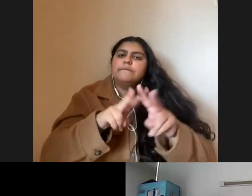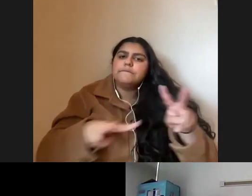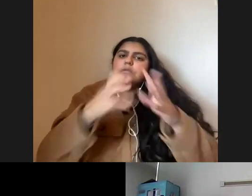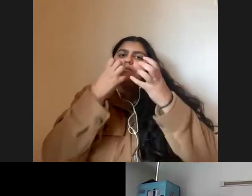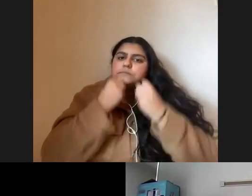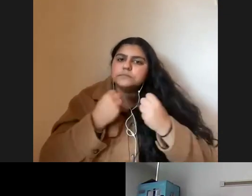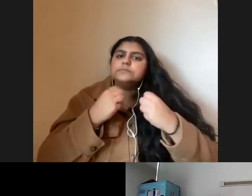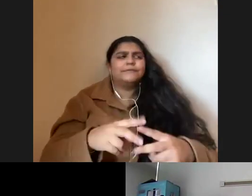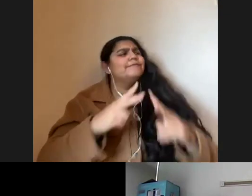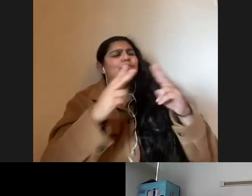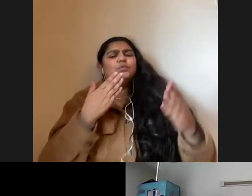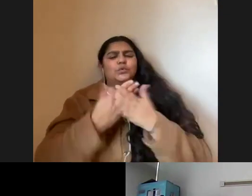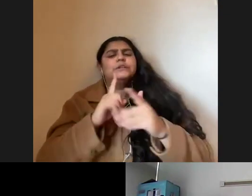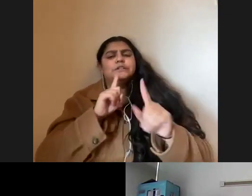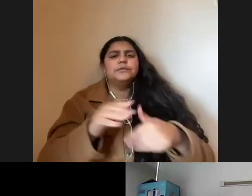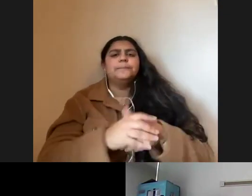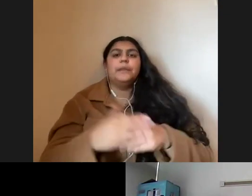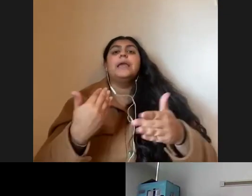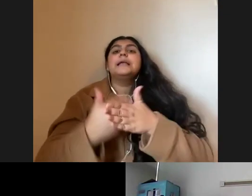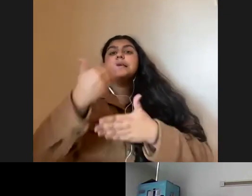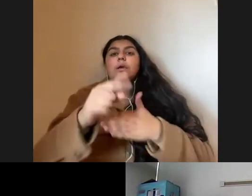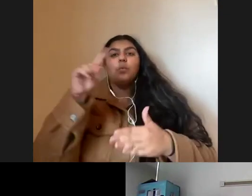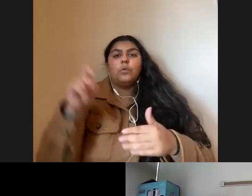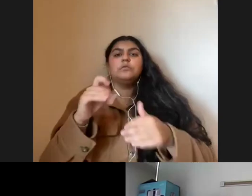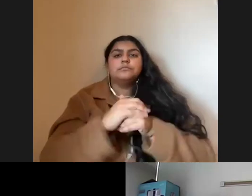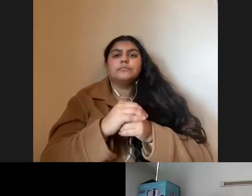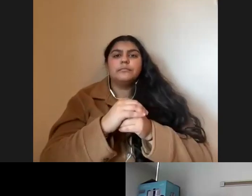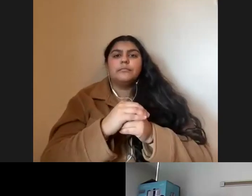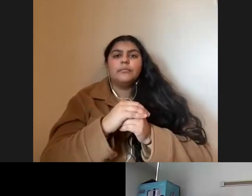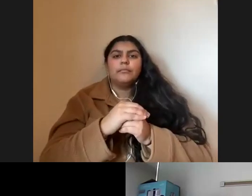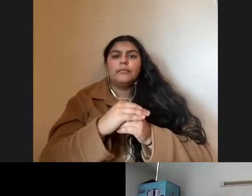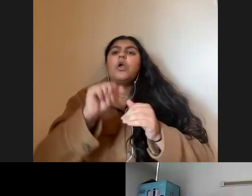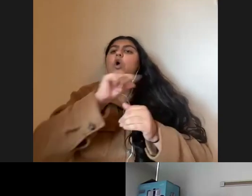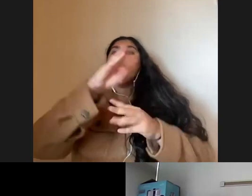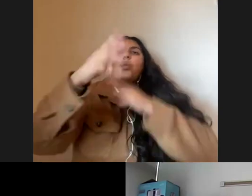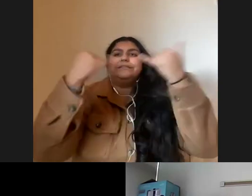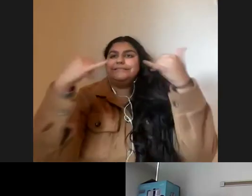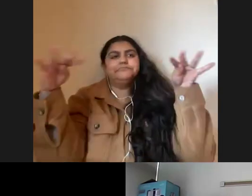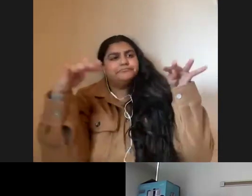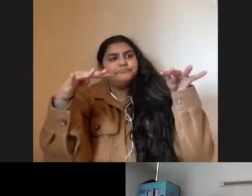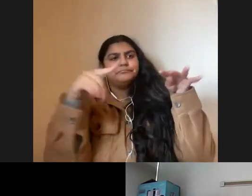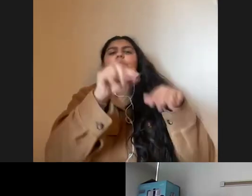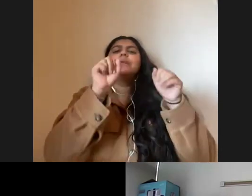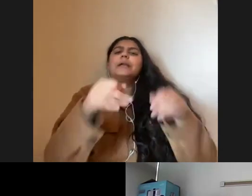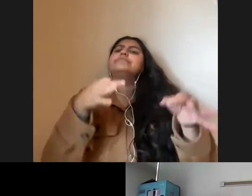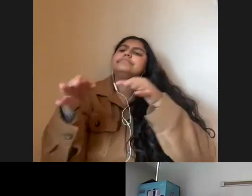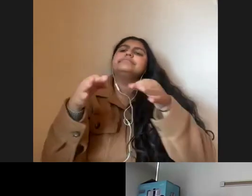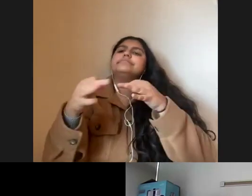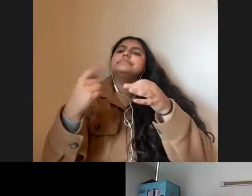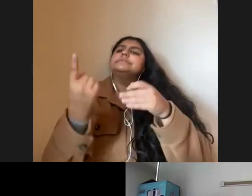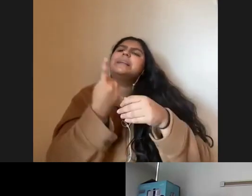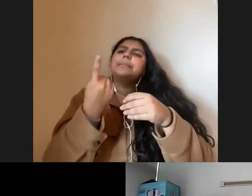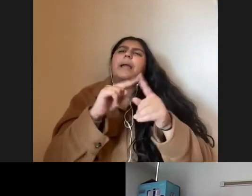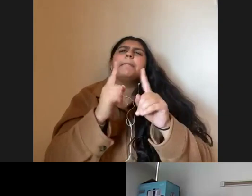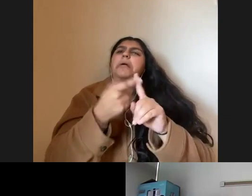good. Very good answer. Sounds good. Hey, here's your next question. You still have everybody's attention in the whole world. You can tell them one thing about anything. Doesn't